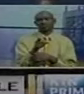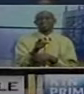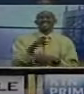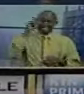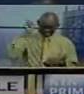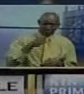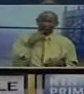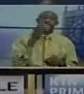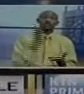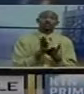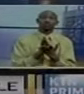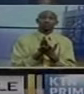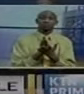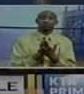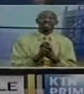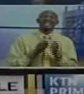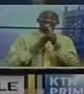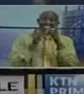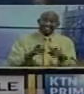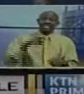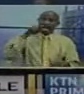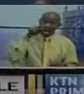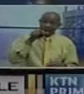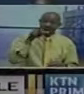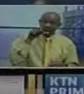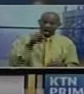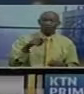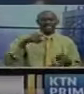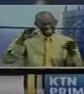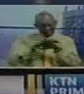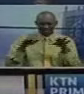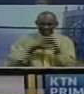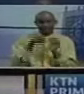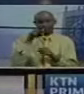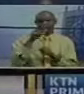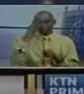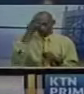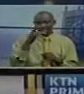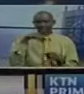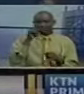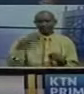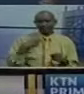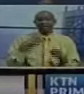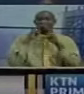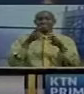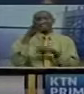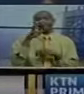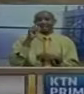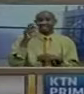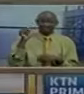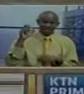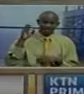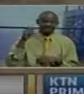Lazima ukweli usemwe. Viongozi ndio kila kitu sababu ya ukosefu wa amani Marsabit